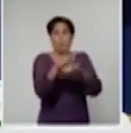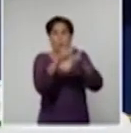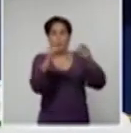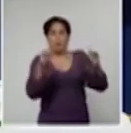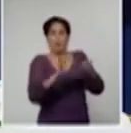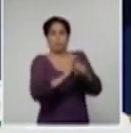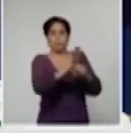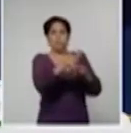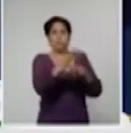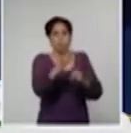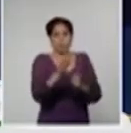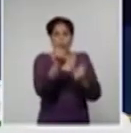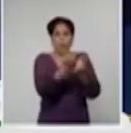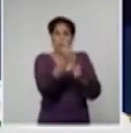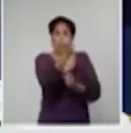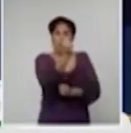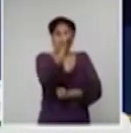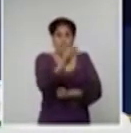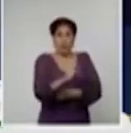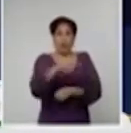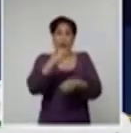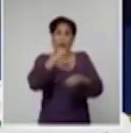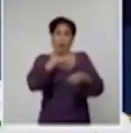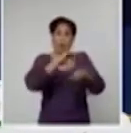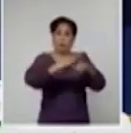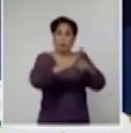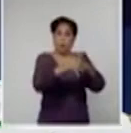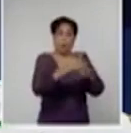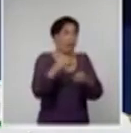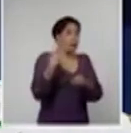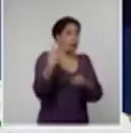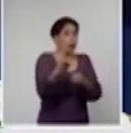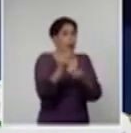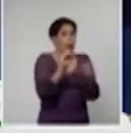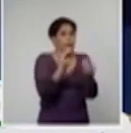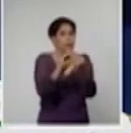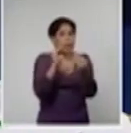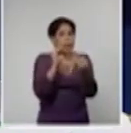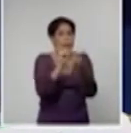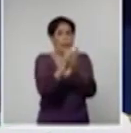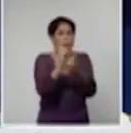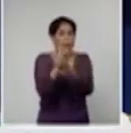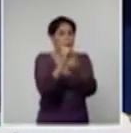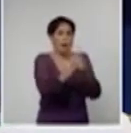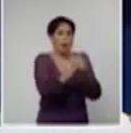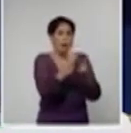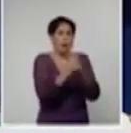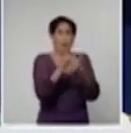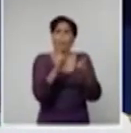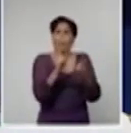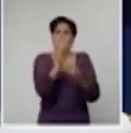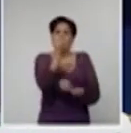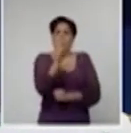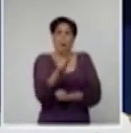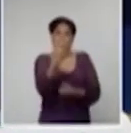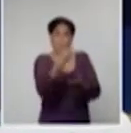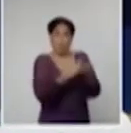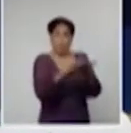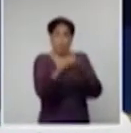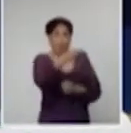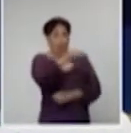have had a source of infection abroad, out of the country. They have come to the country and they've